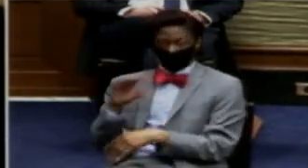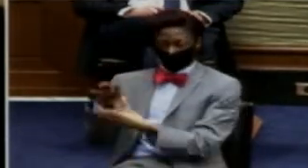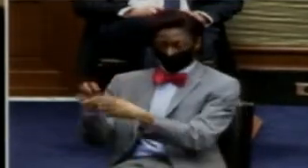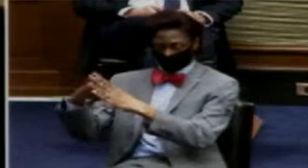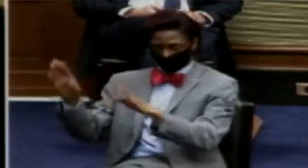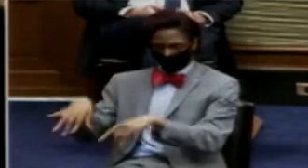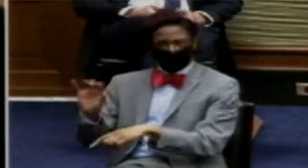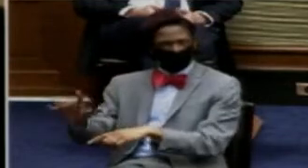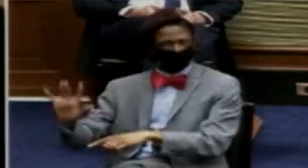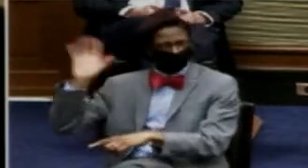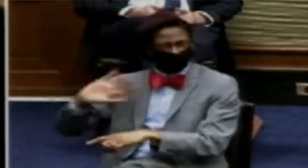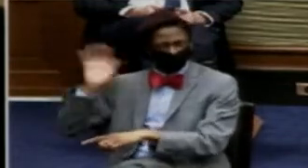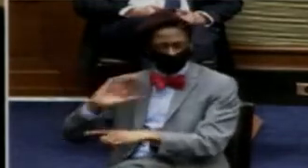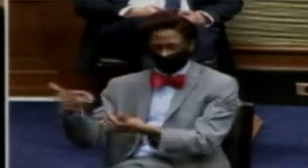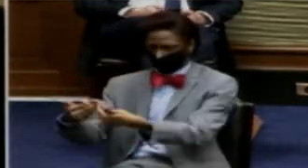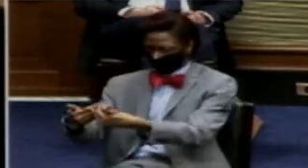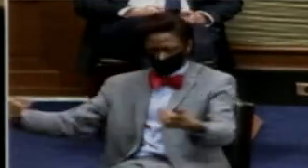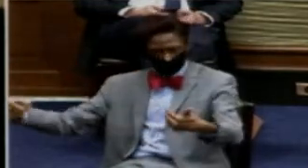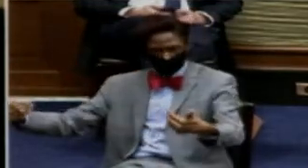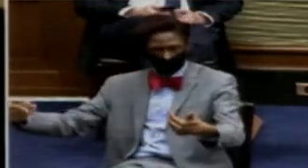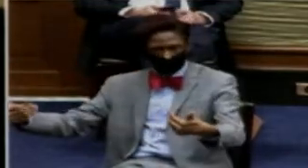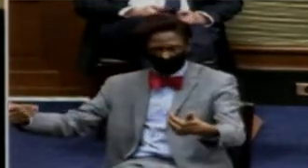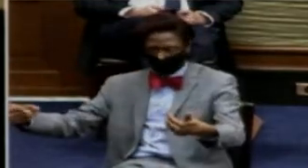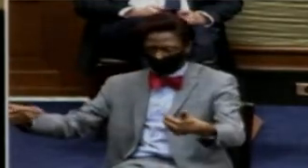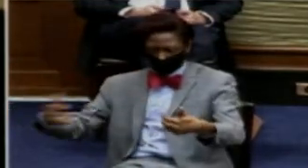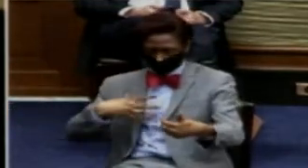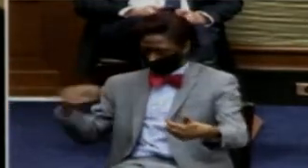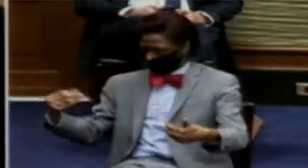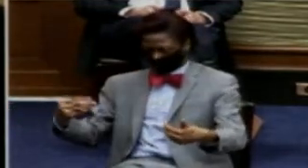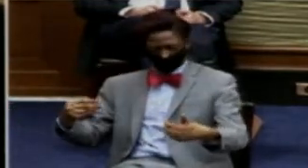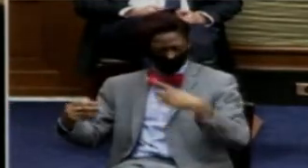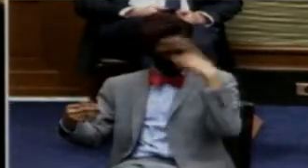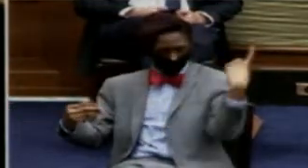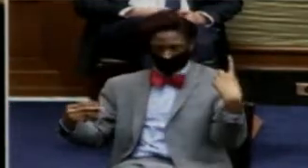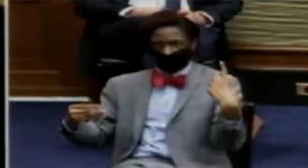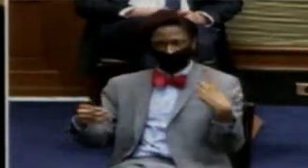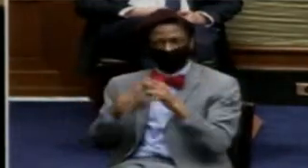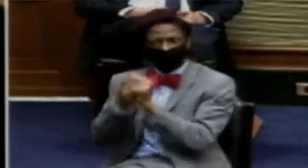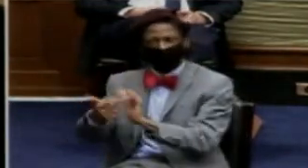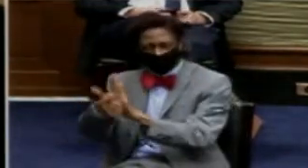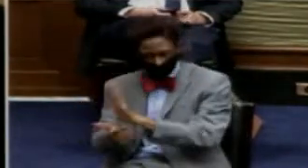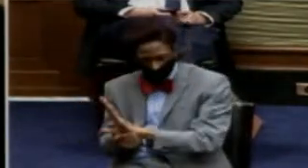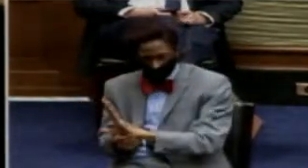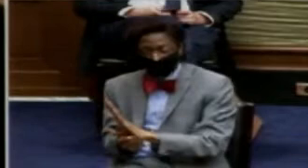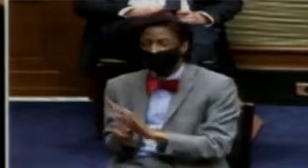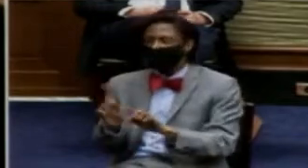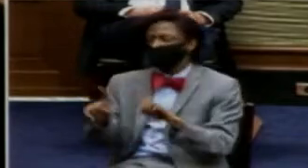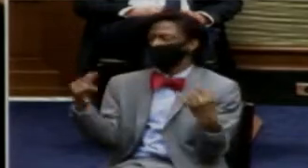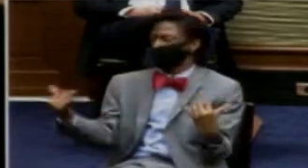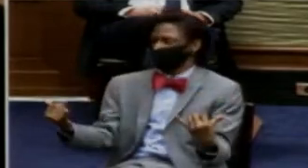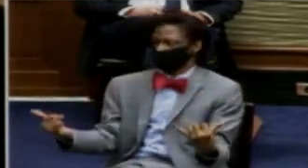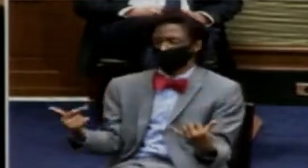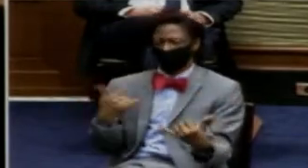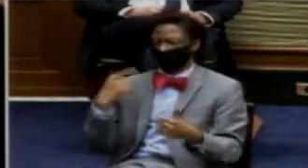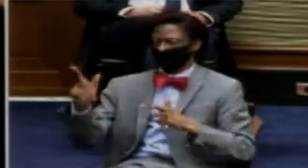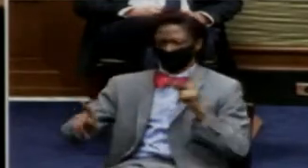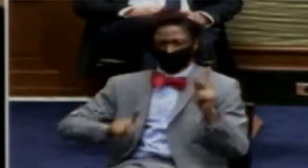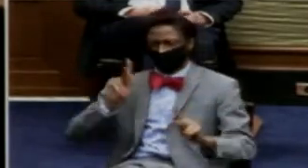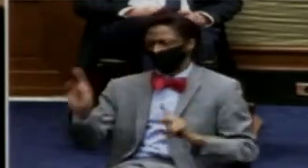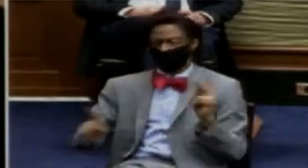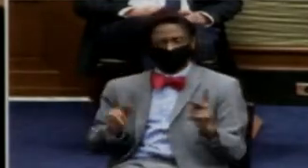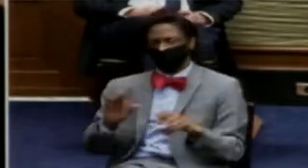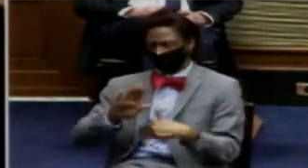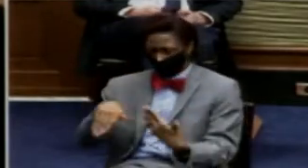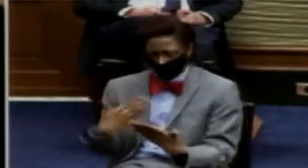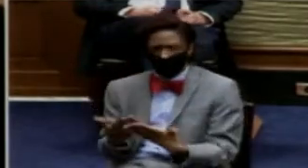a segregated neighborhood by law and by custom. Today, however, people of all races live in the